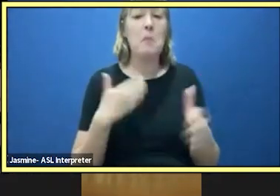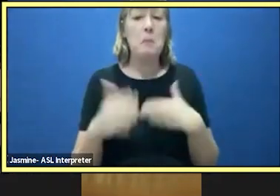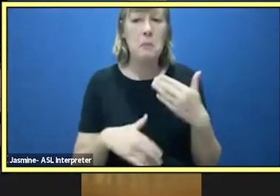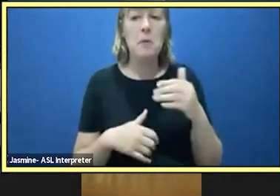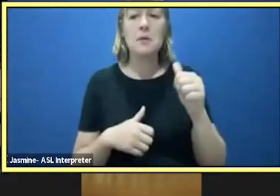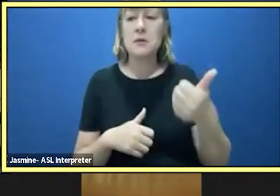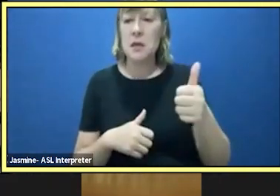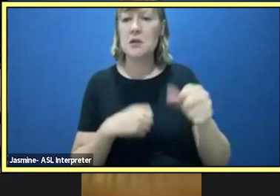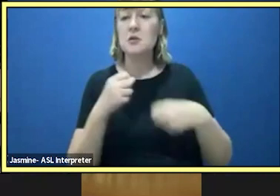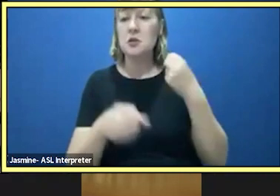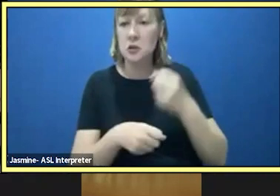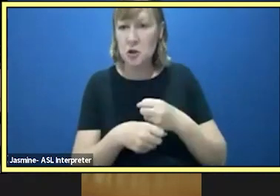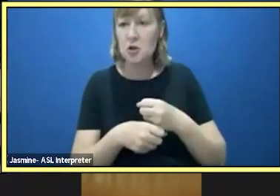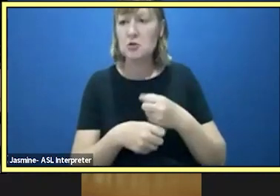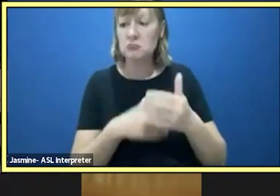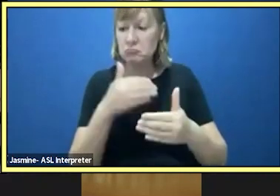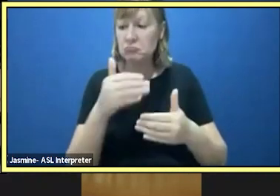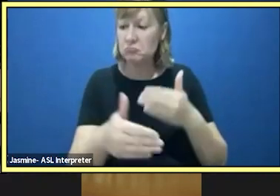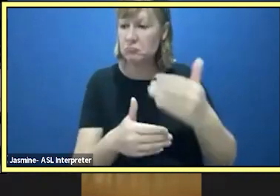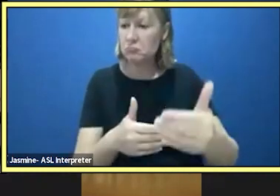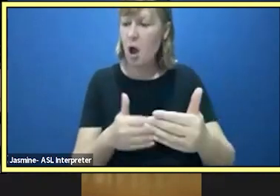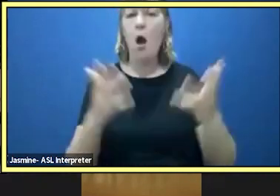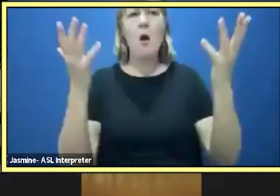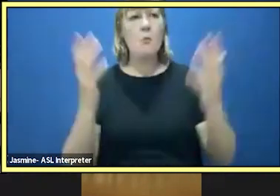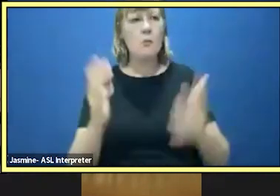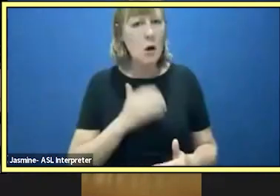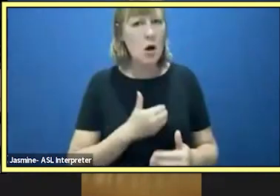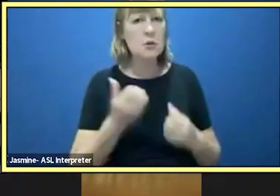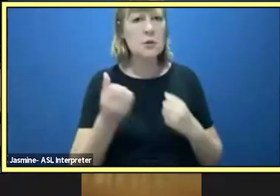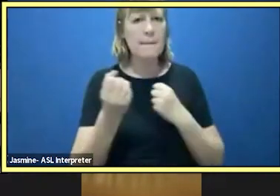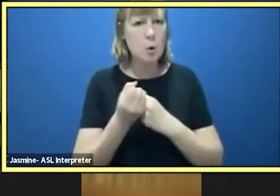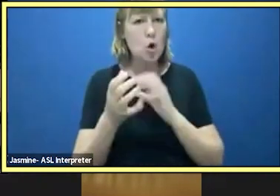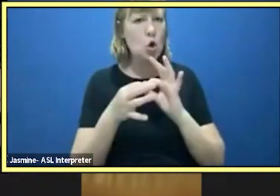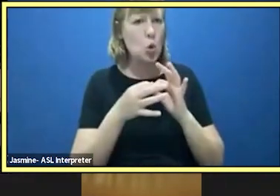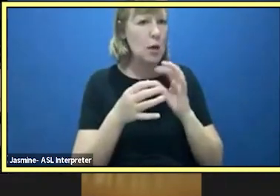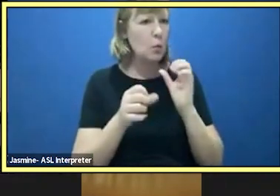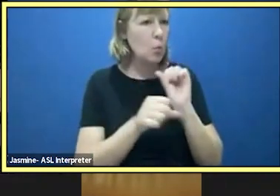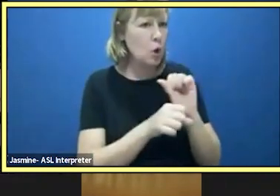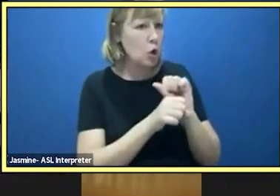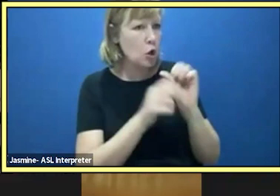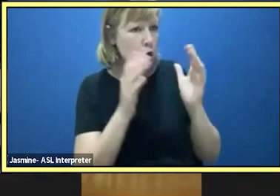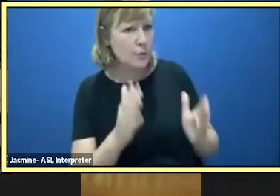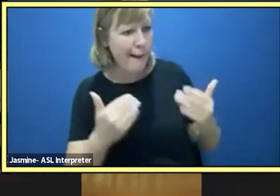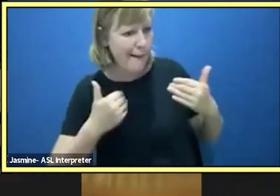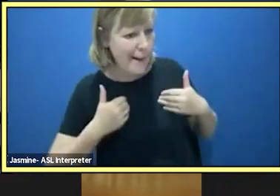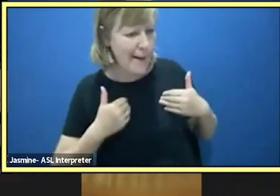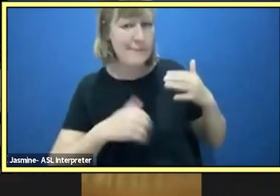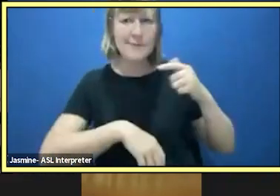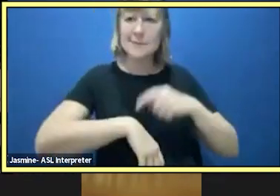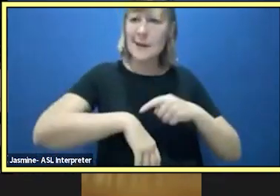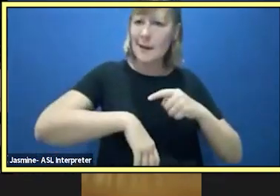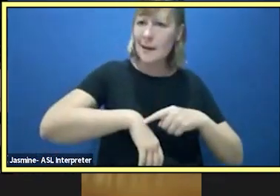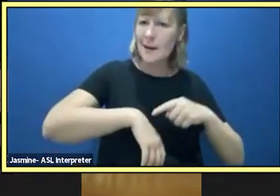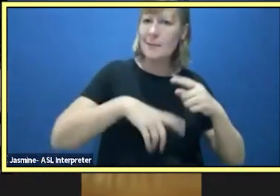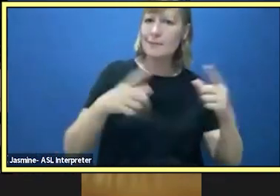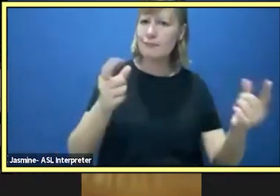support coordinators are free now to do other things, which was beneficial to everybody that was on